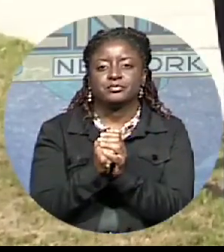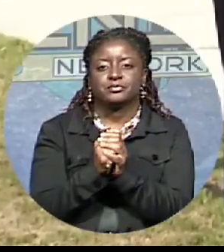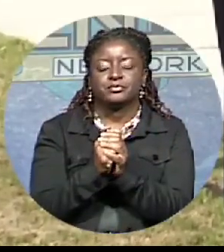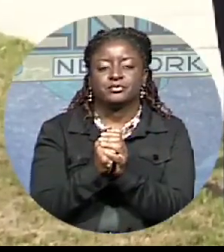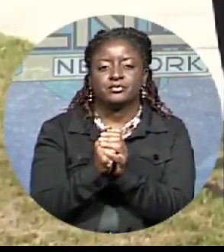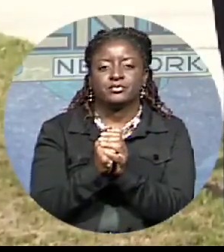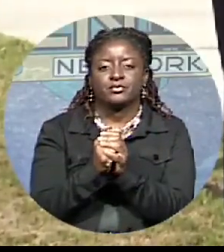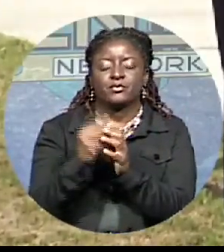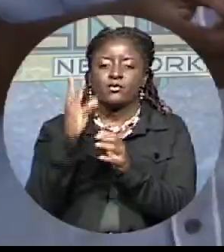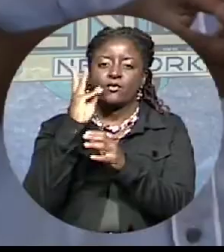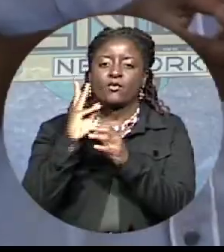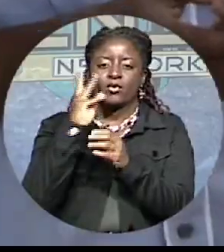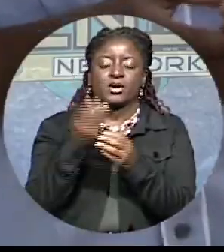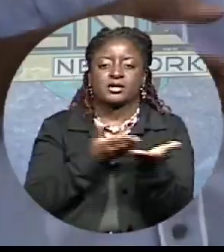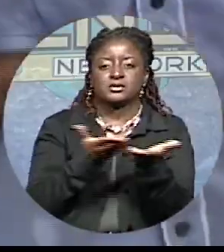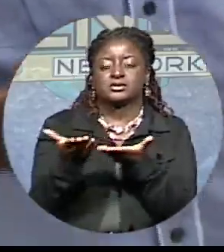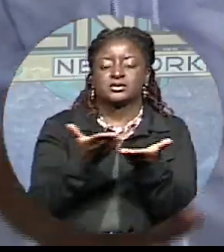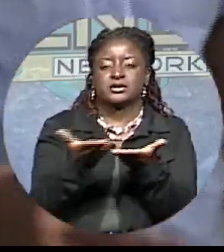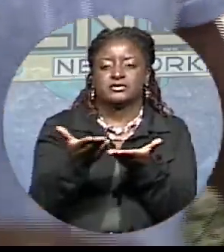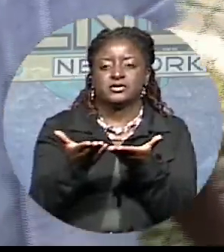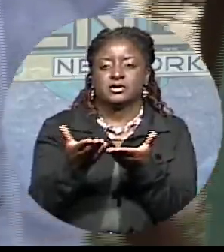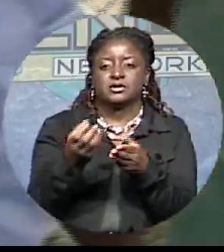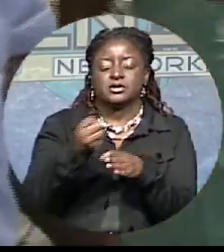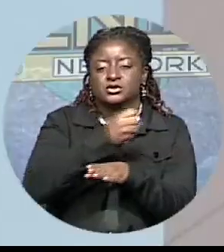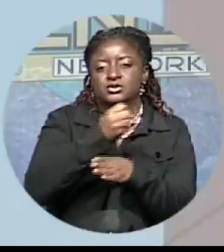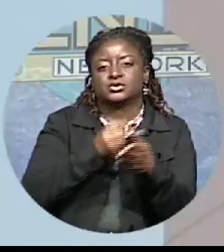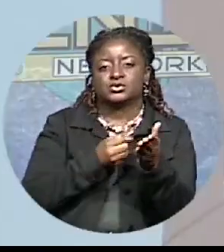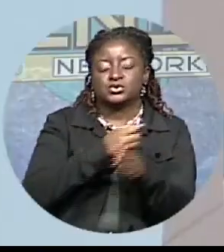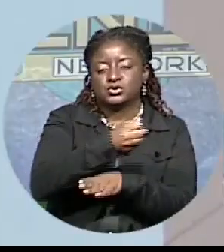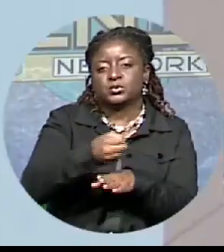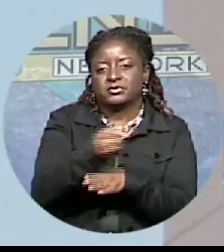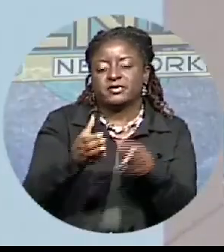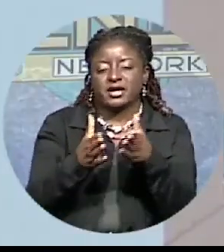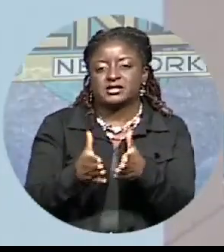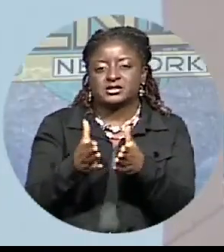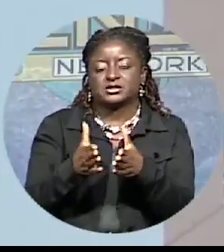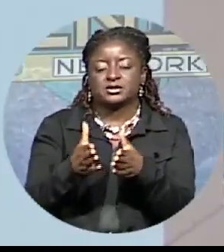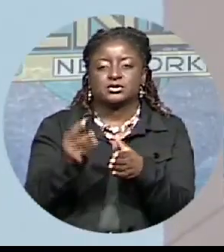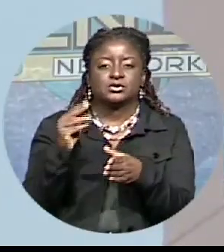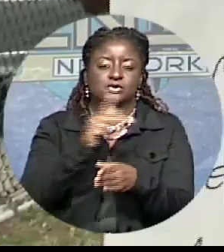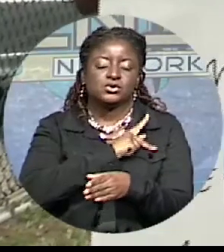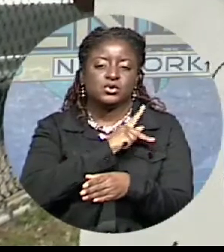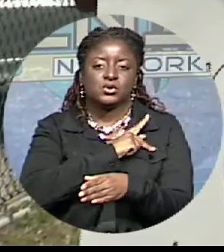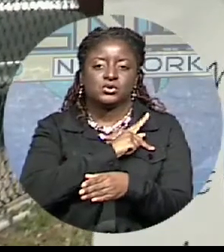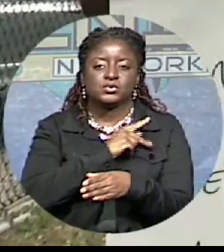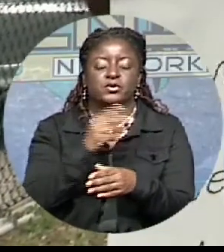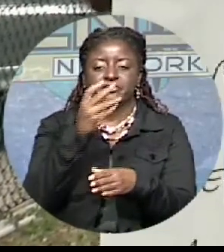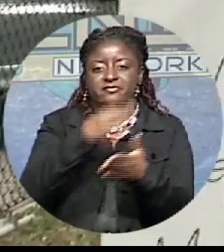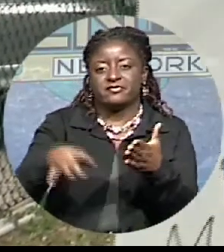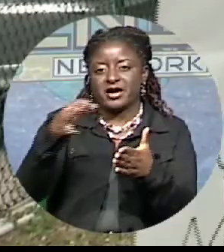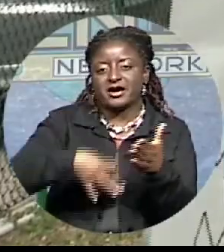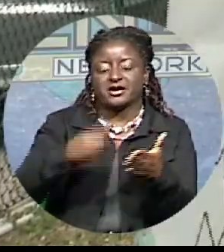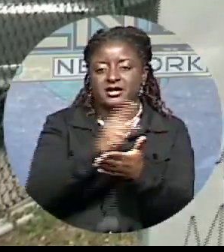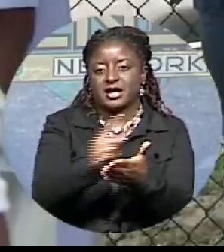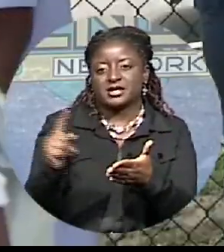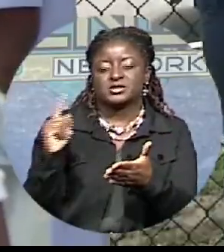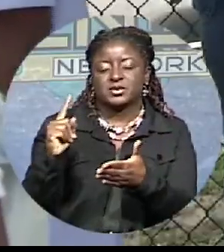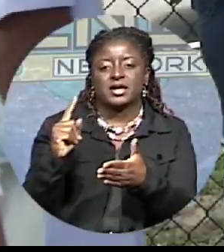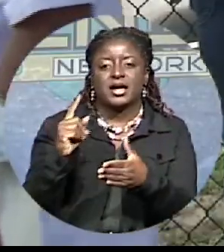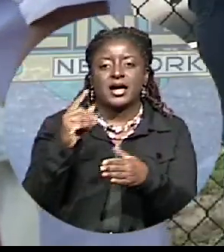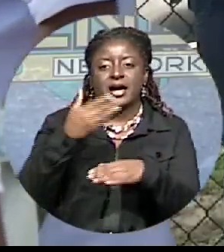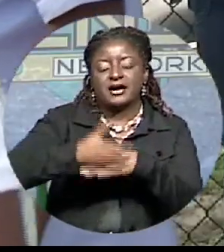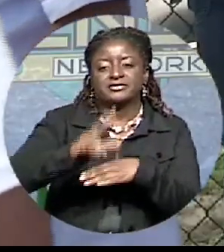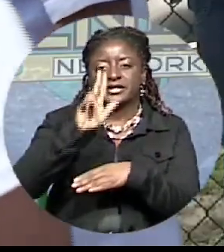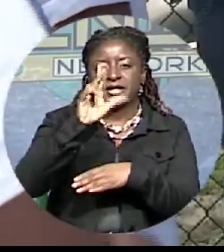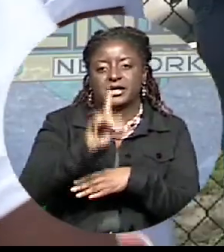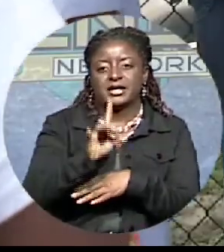Bartender Sean Campbell and supervisor Monica Knowles were fired from the RIU Hotel last week after 8 years on the job. And